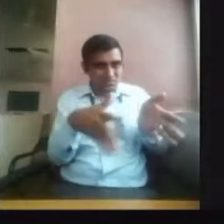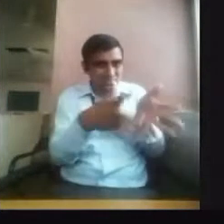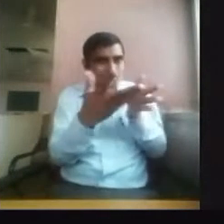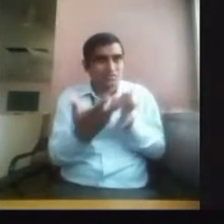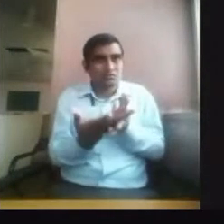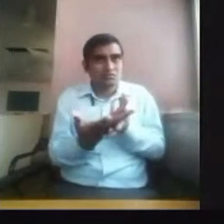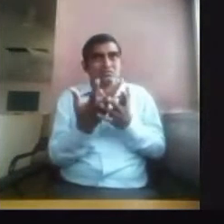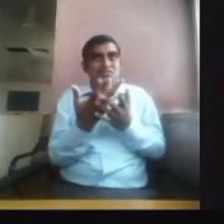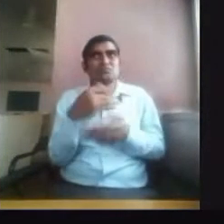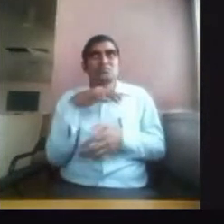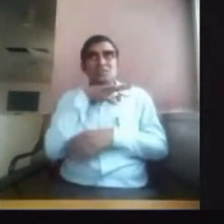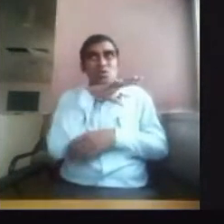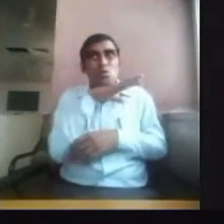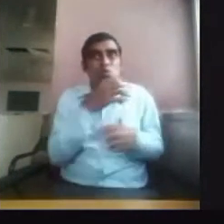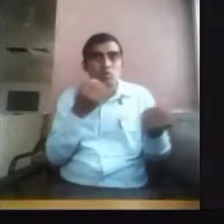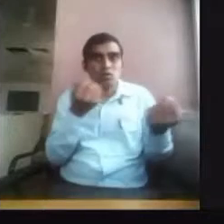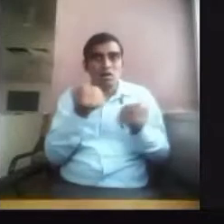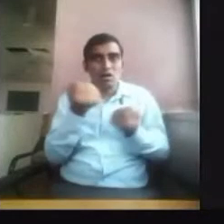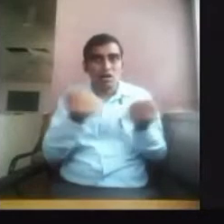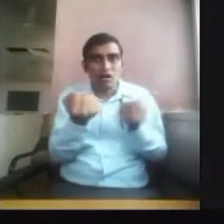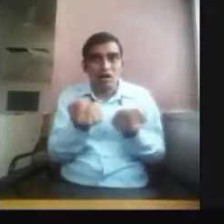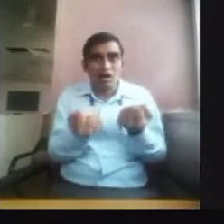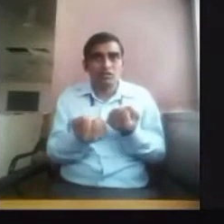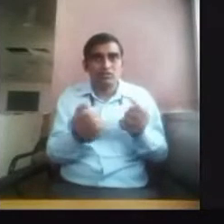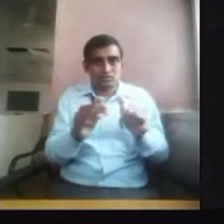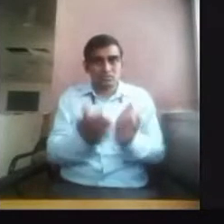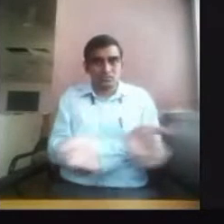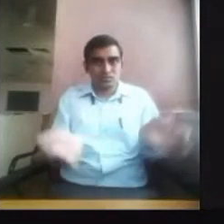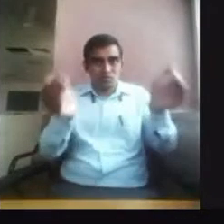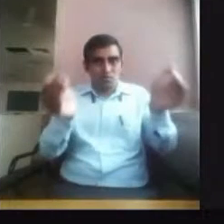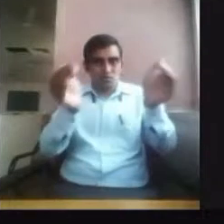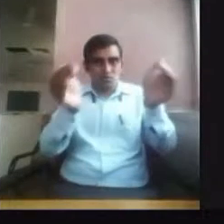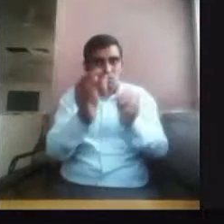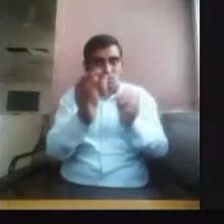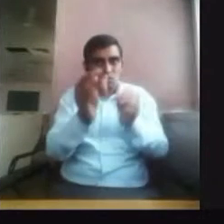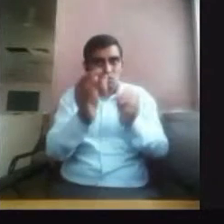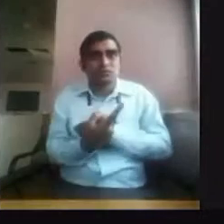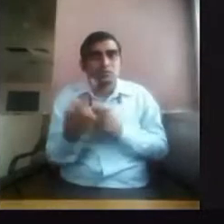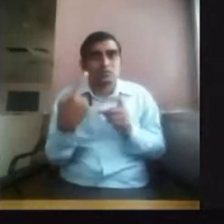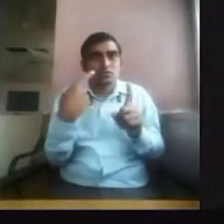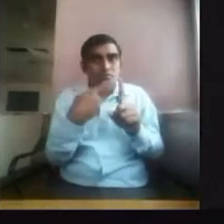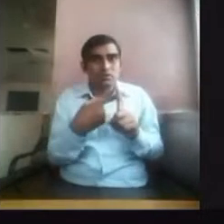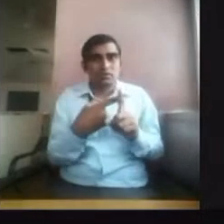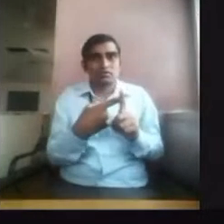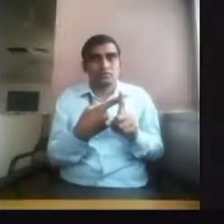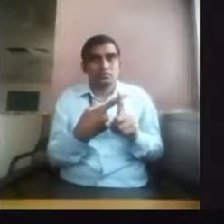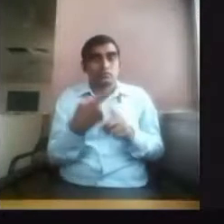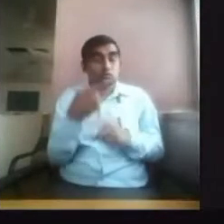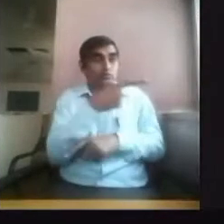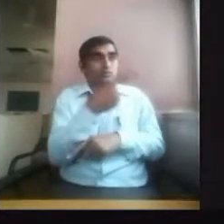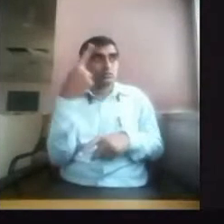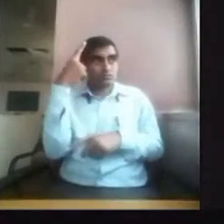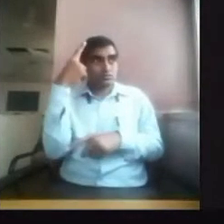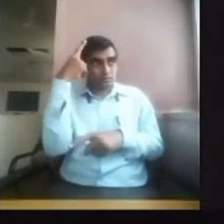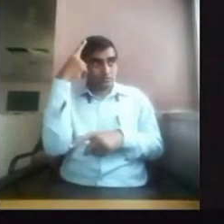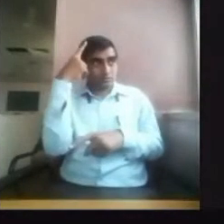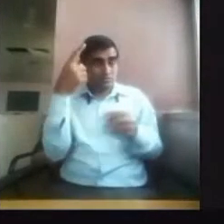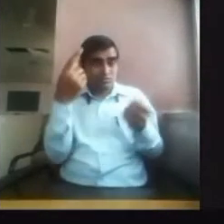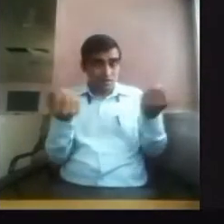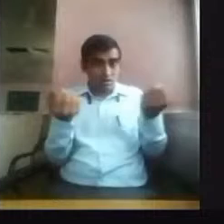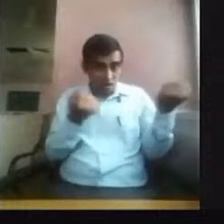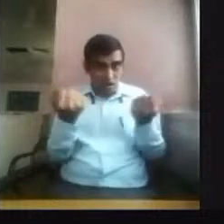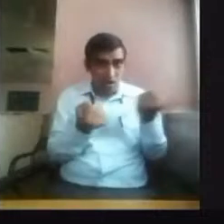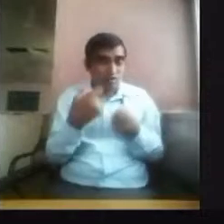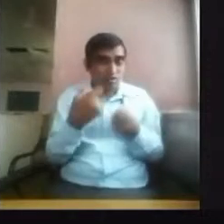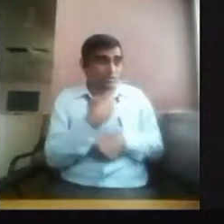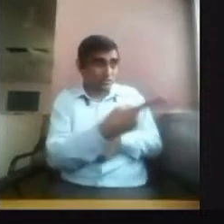And we are hoping that in our neighborhood, the government planned garbage pickers can come in,